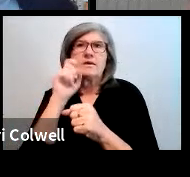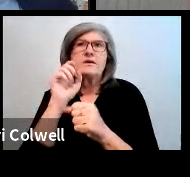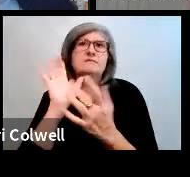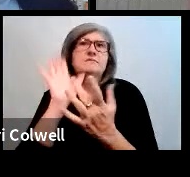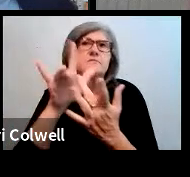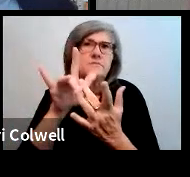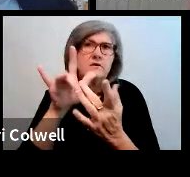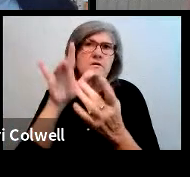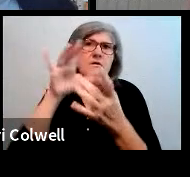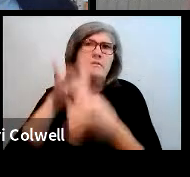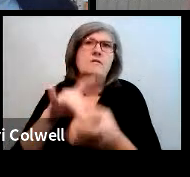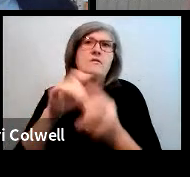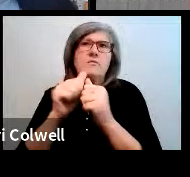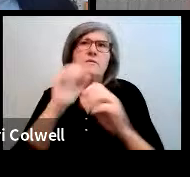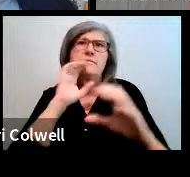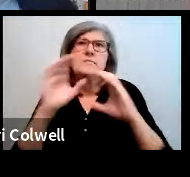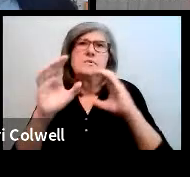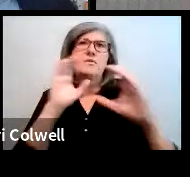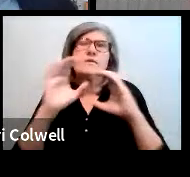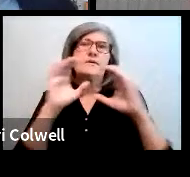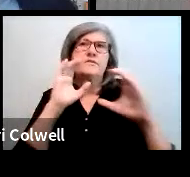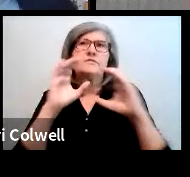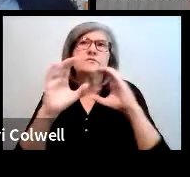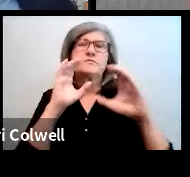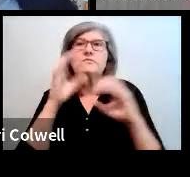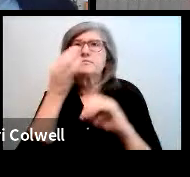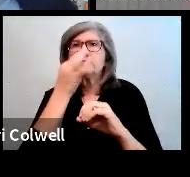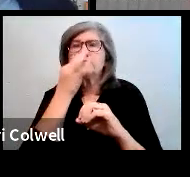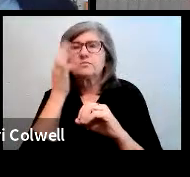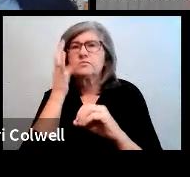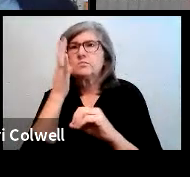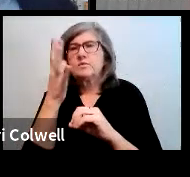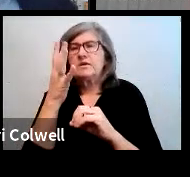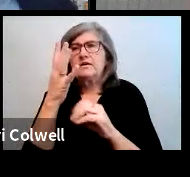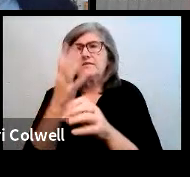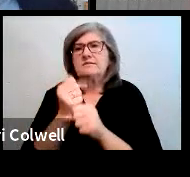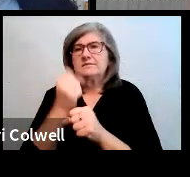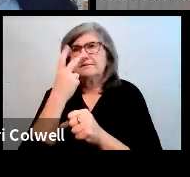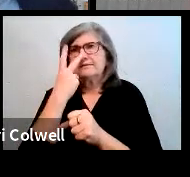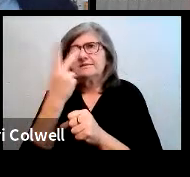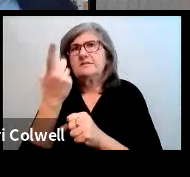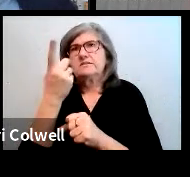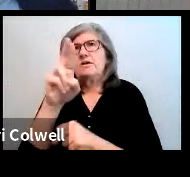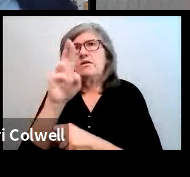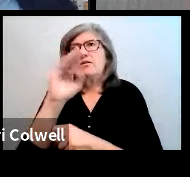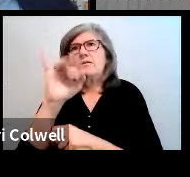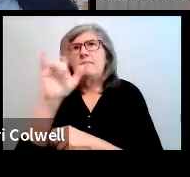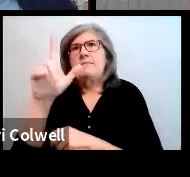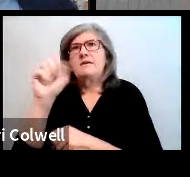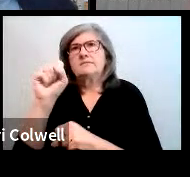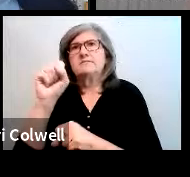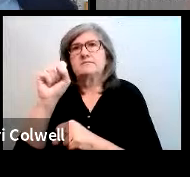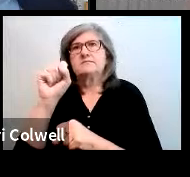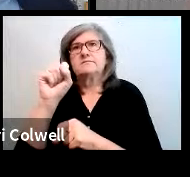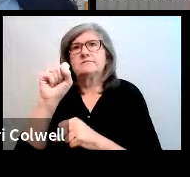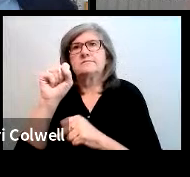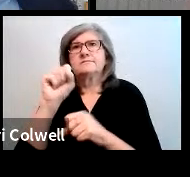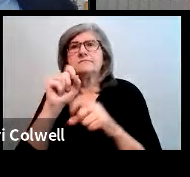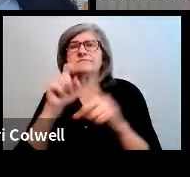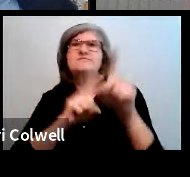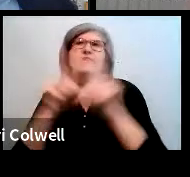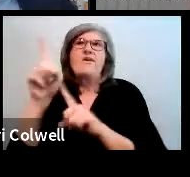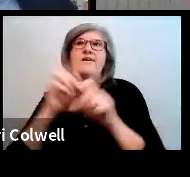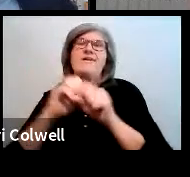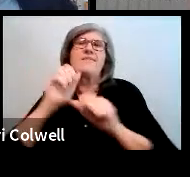around communications. Soon you will see Dr. Mills starring in a theater near